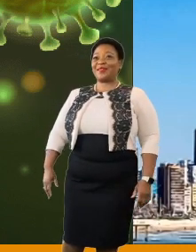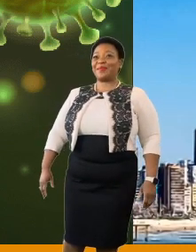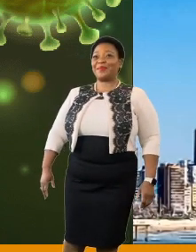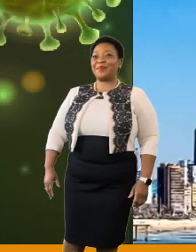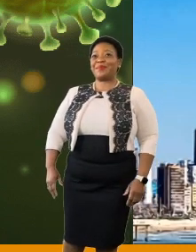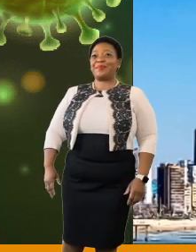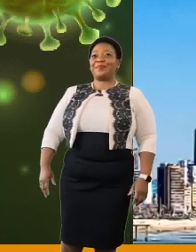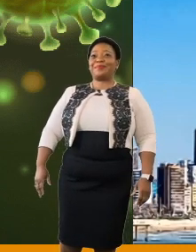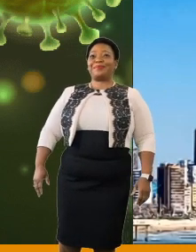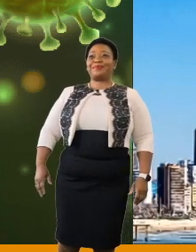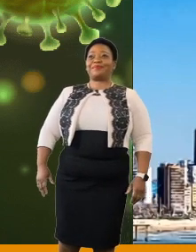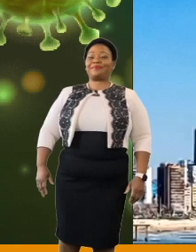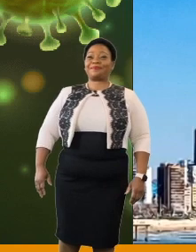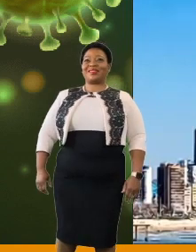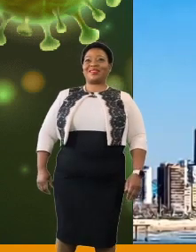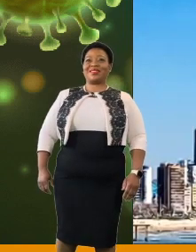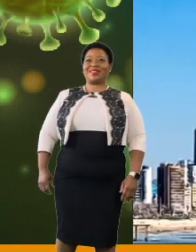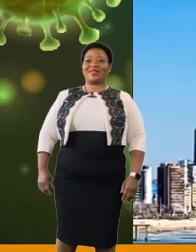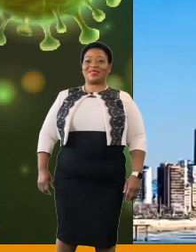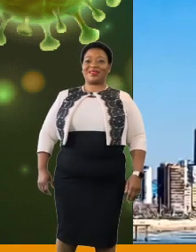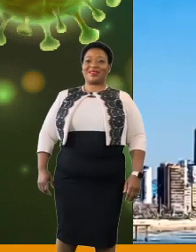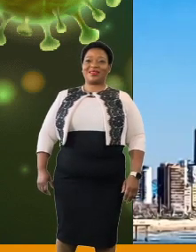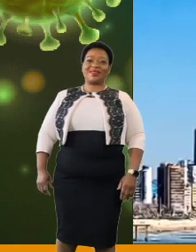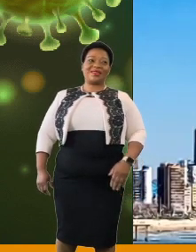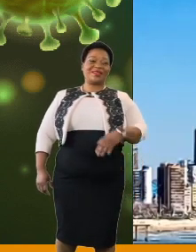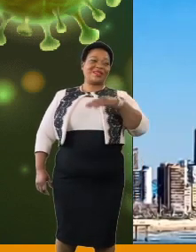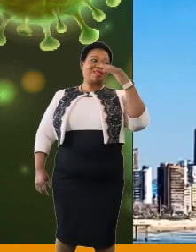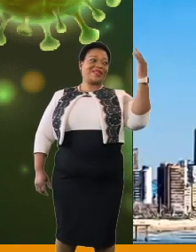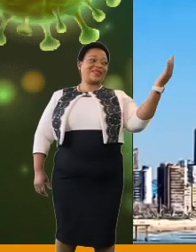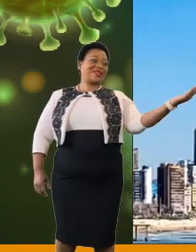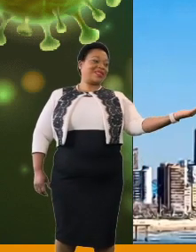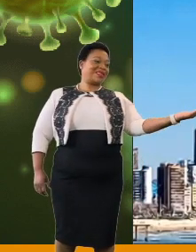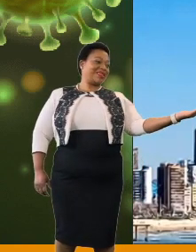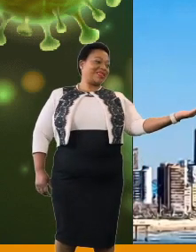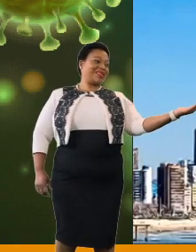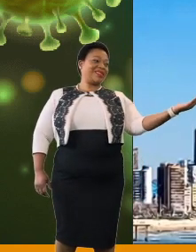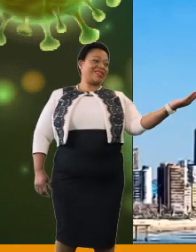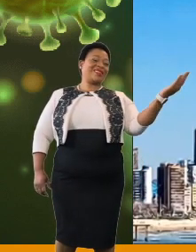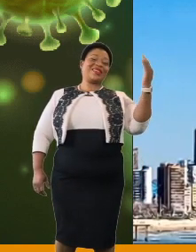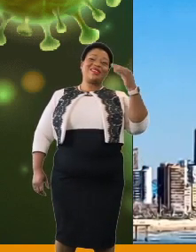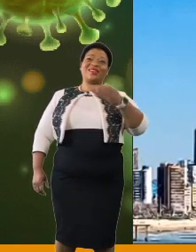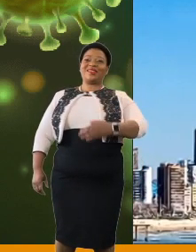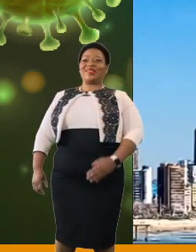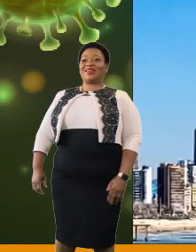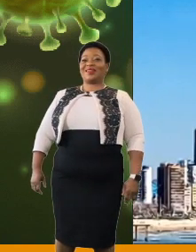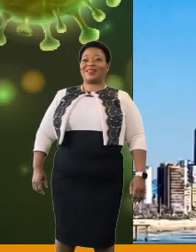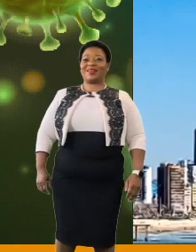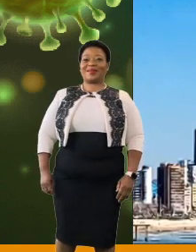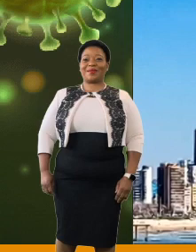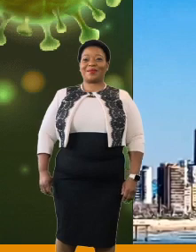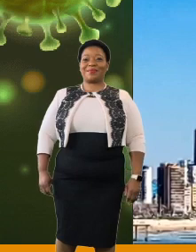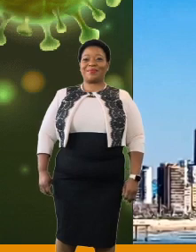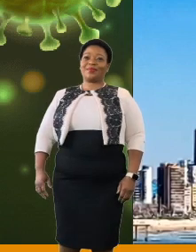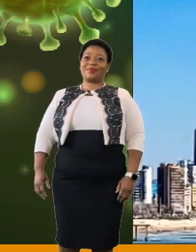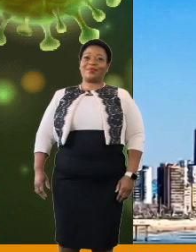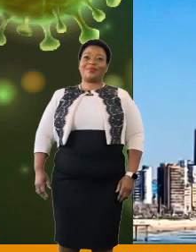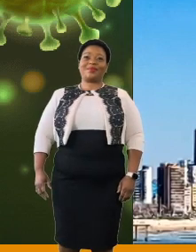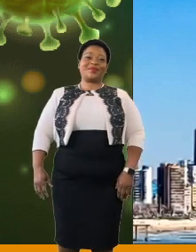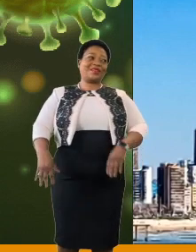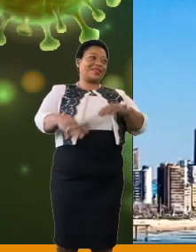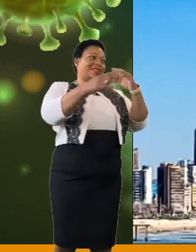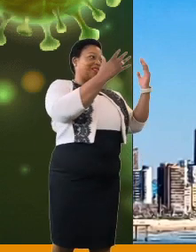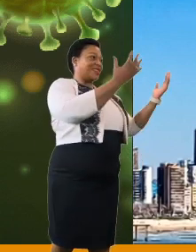the mainstream so that the informal sector becomes a formalized informal sector. We need to